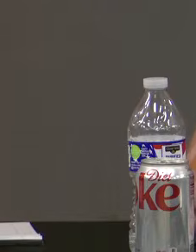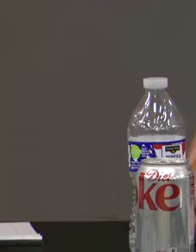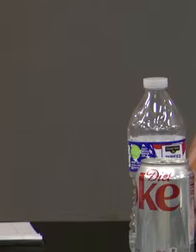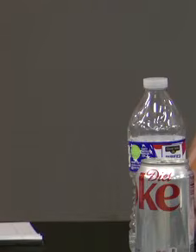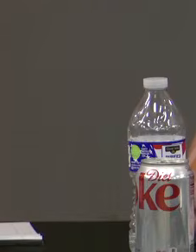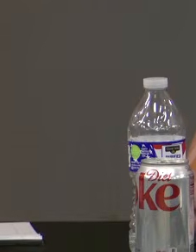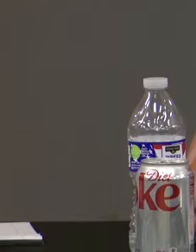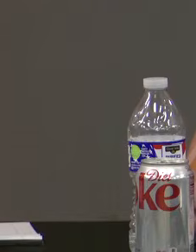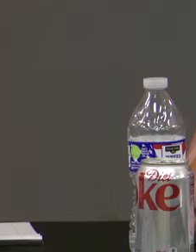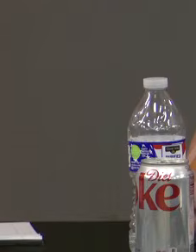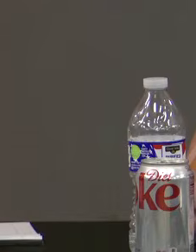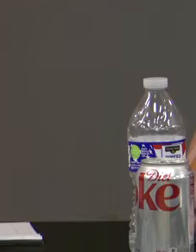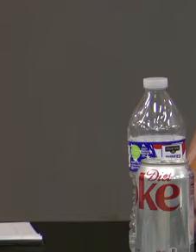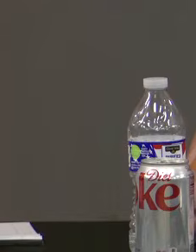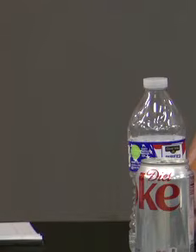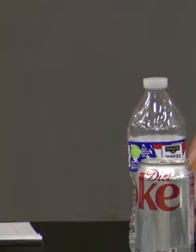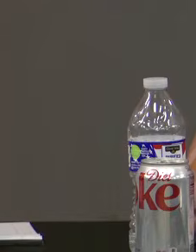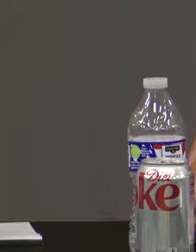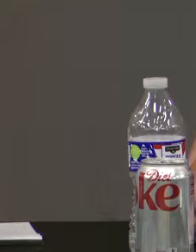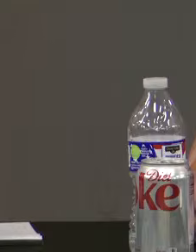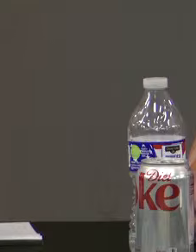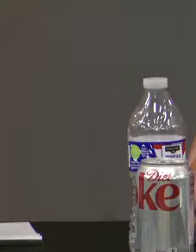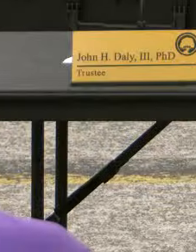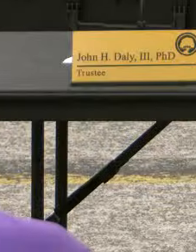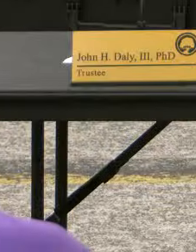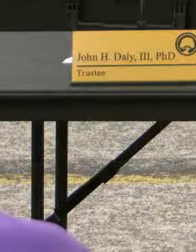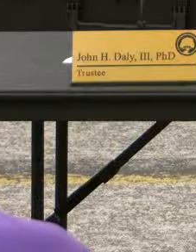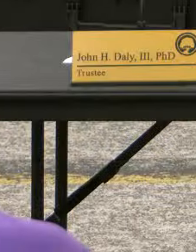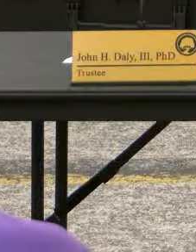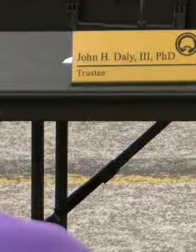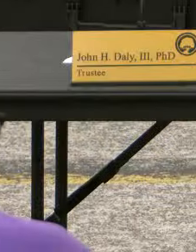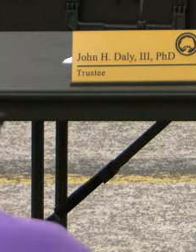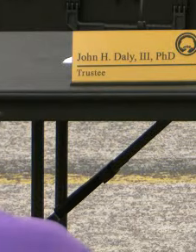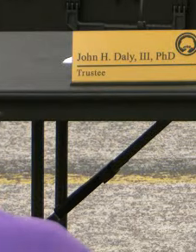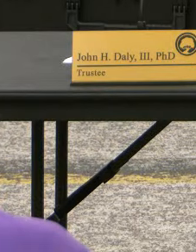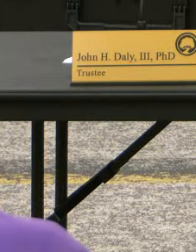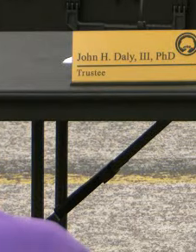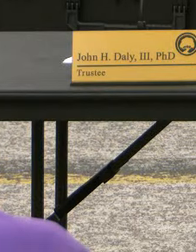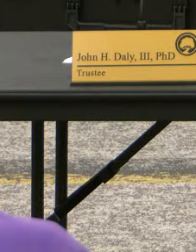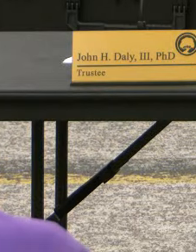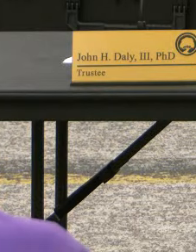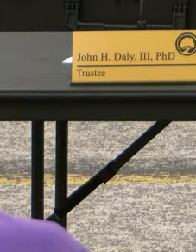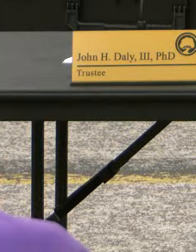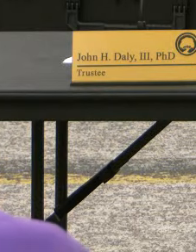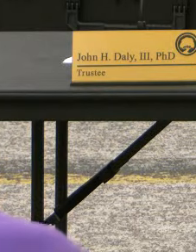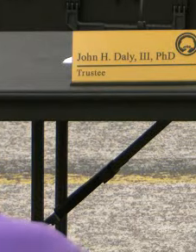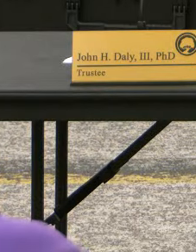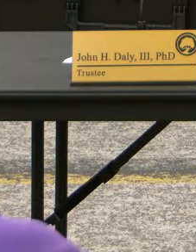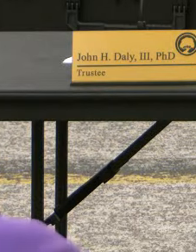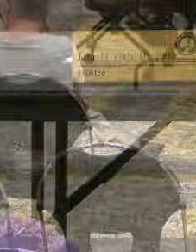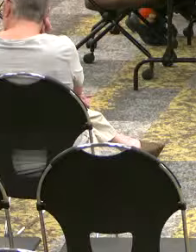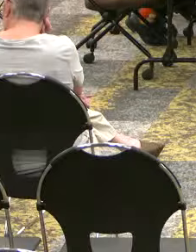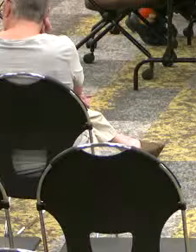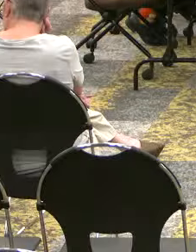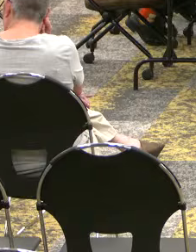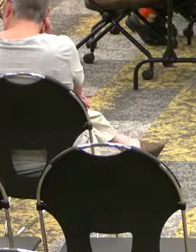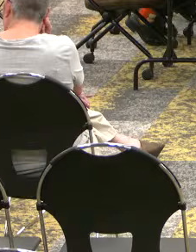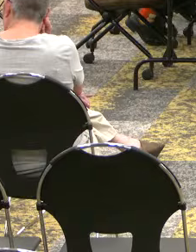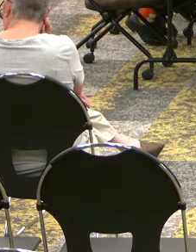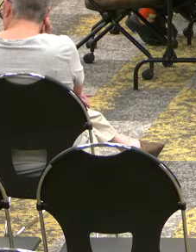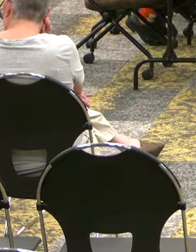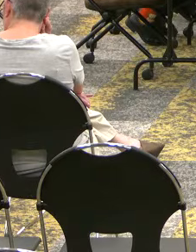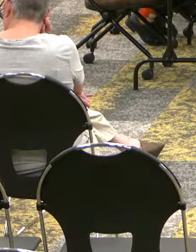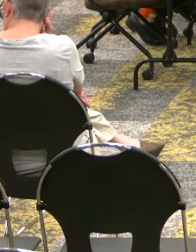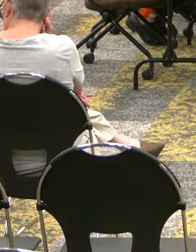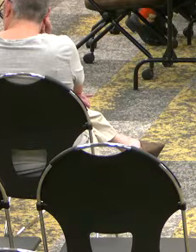Mr. Chair, yes. I make a motion for the conclusion of the investigation of ethics complaint for Mott Community College Board of